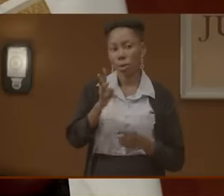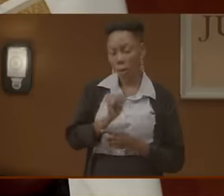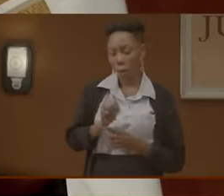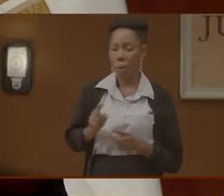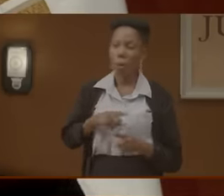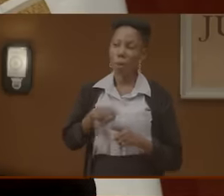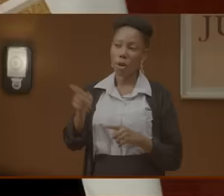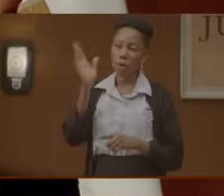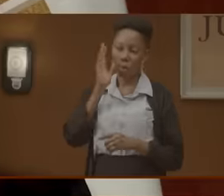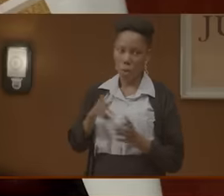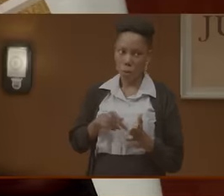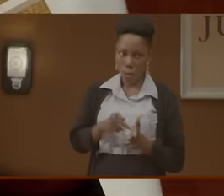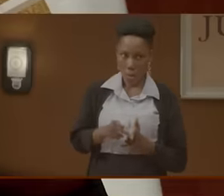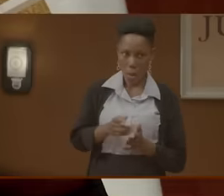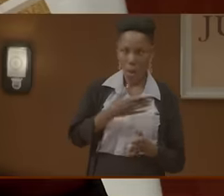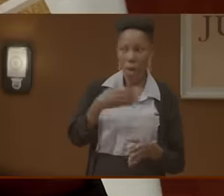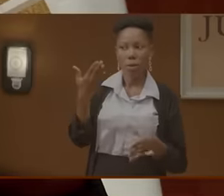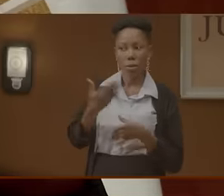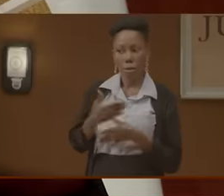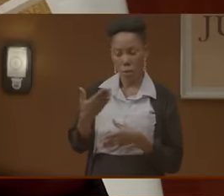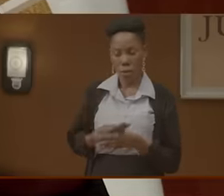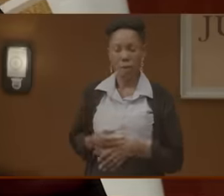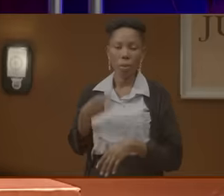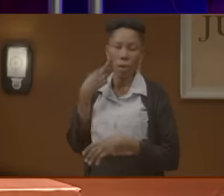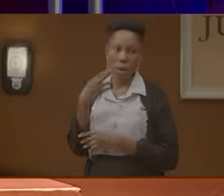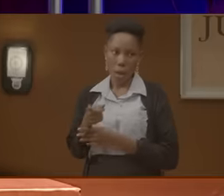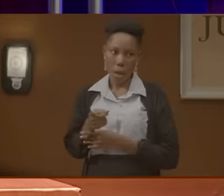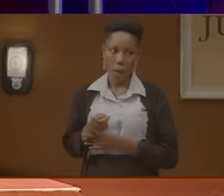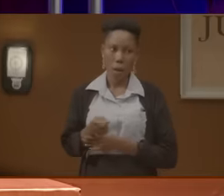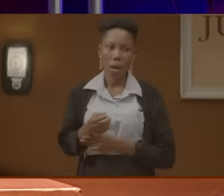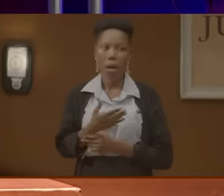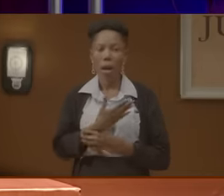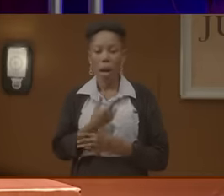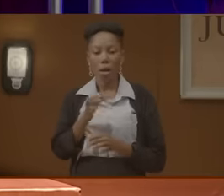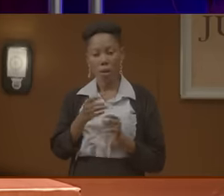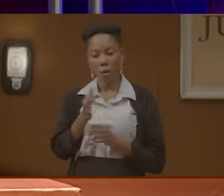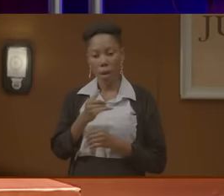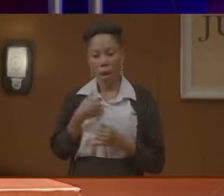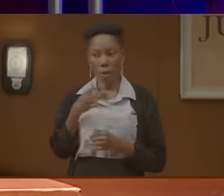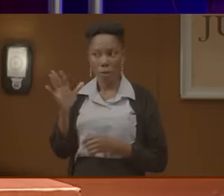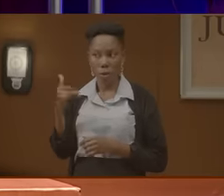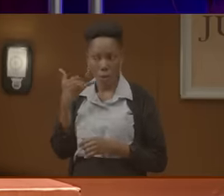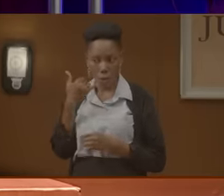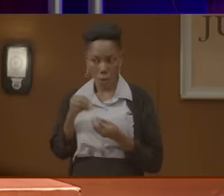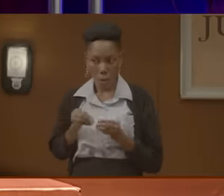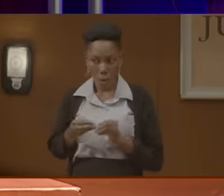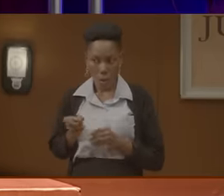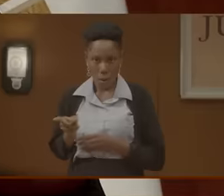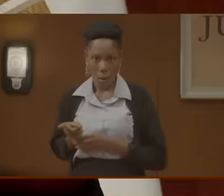pay. And tell them to stop disturbing her. The minute they have your phone number and access to